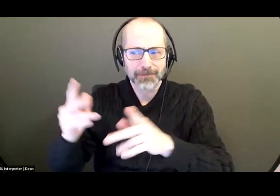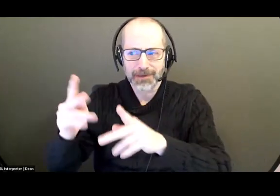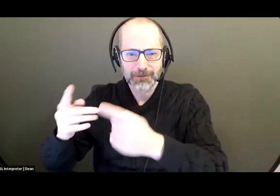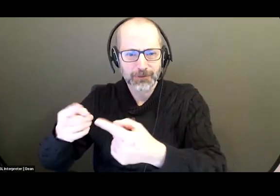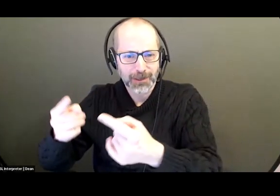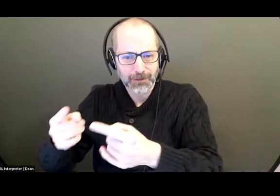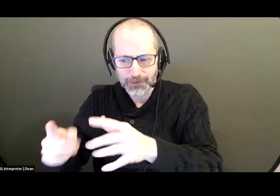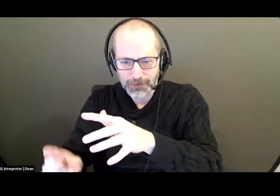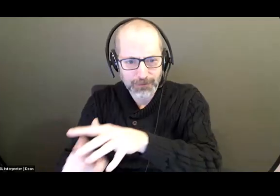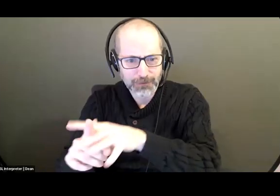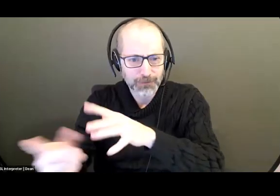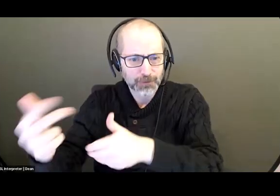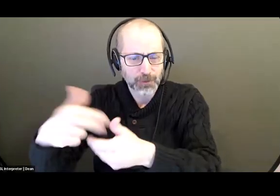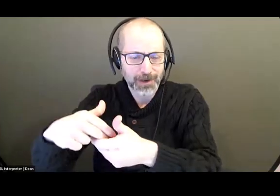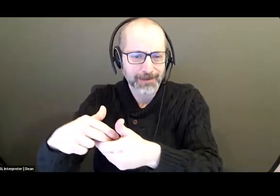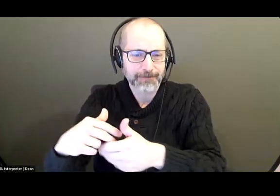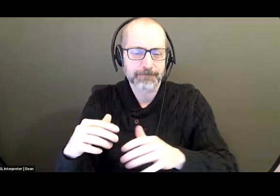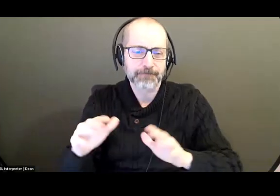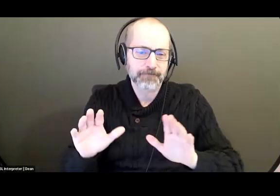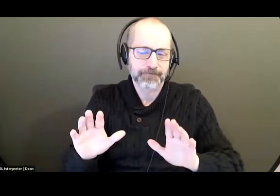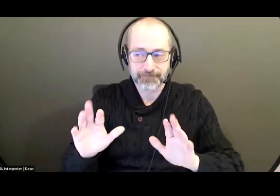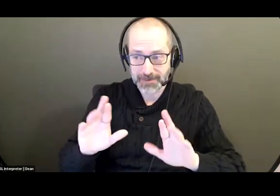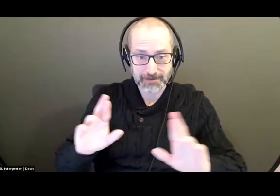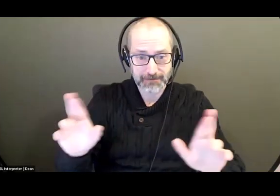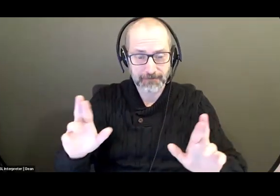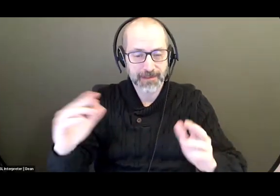experiencing as we even entered our call today.